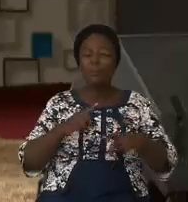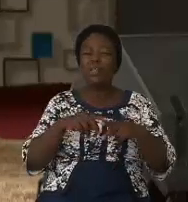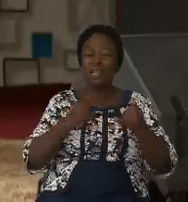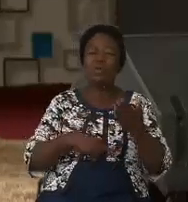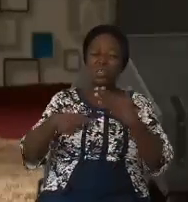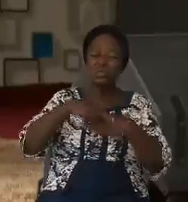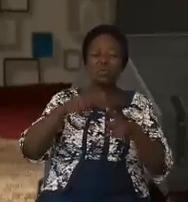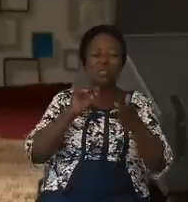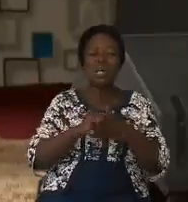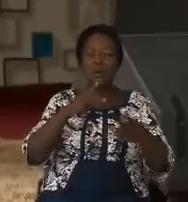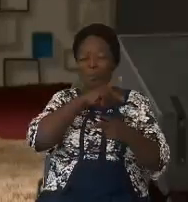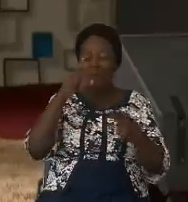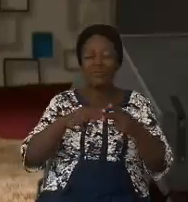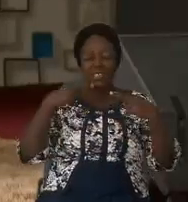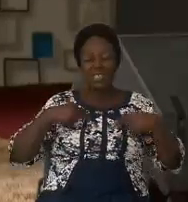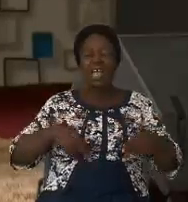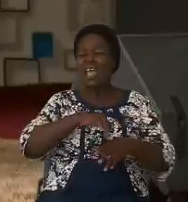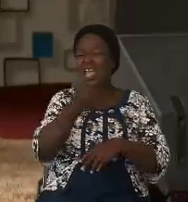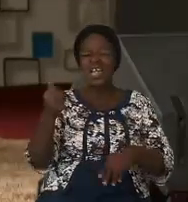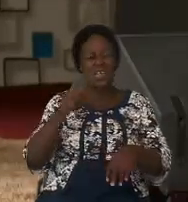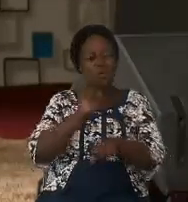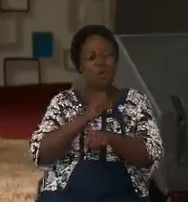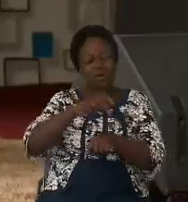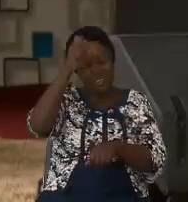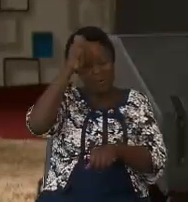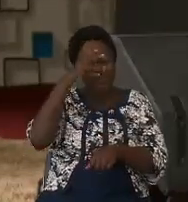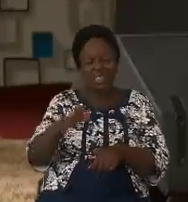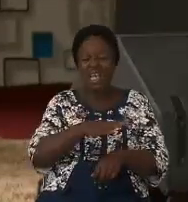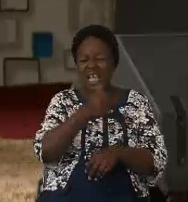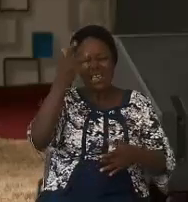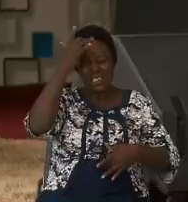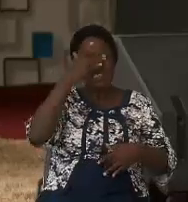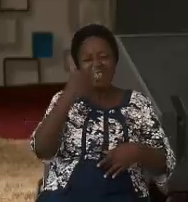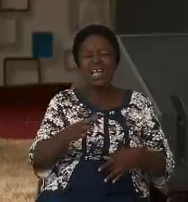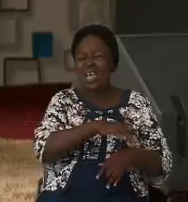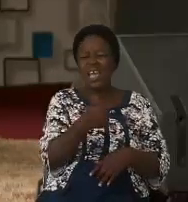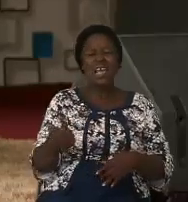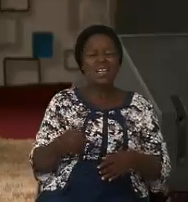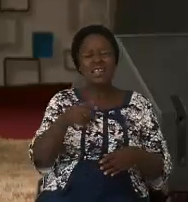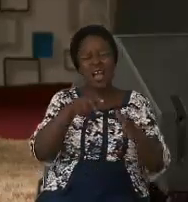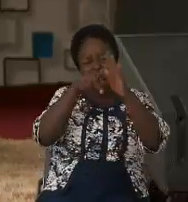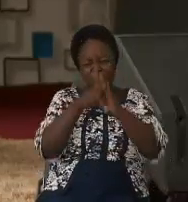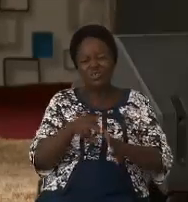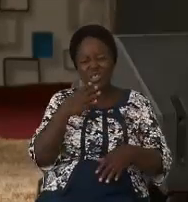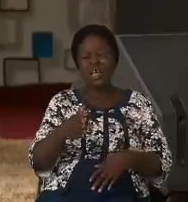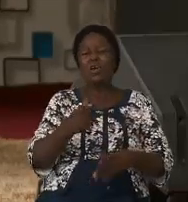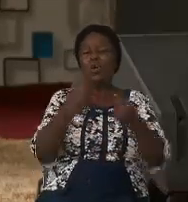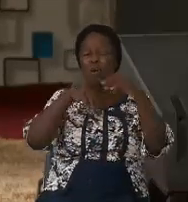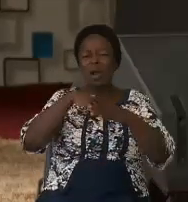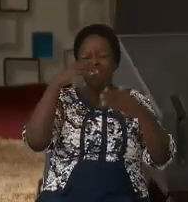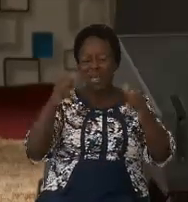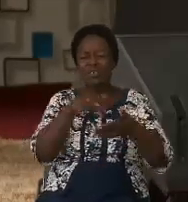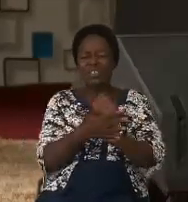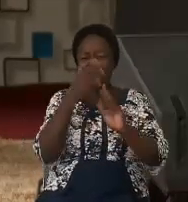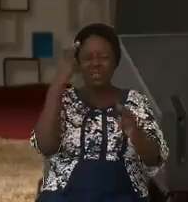that perfect health. Any sickness there, any infirmity there, any work of the devil there, any